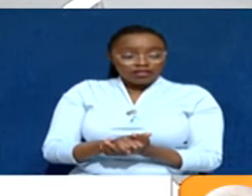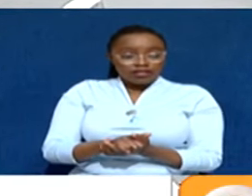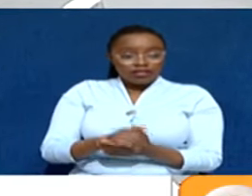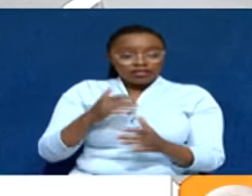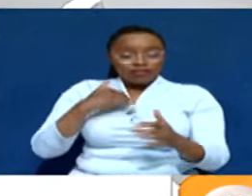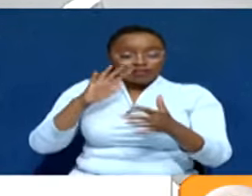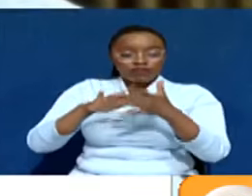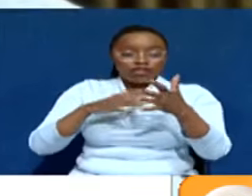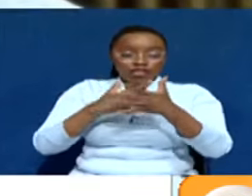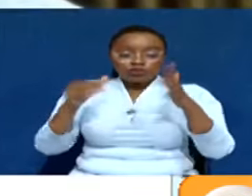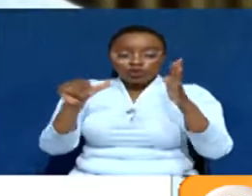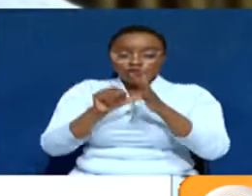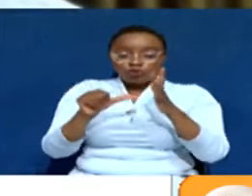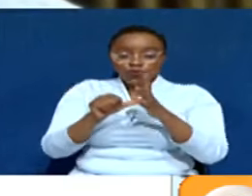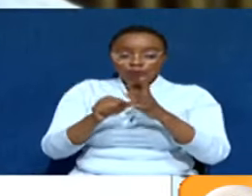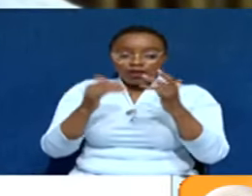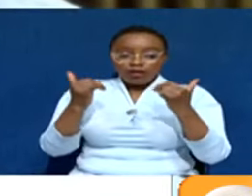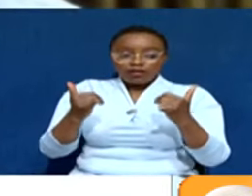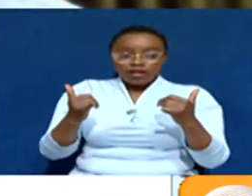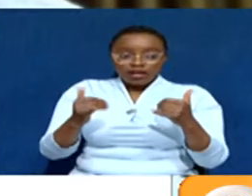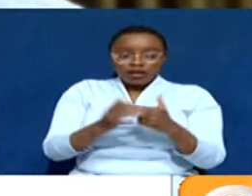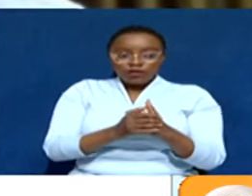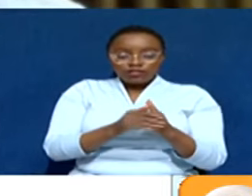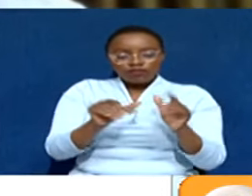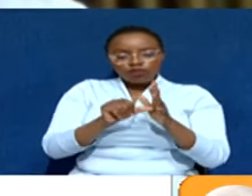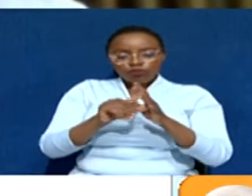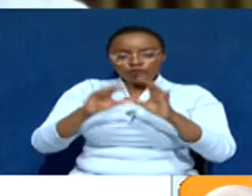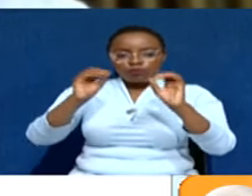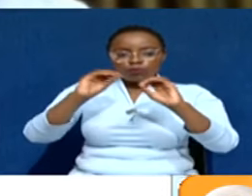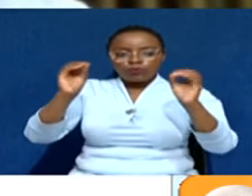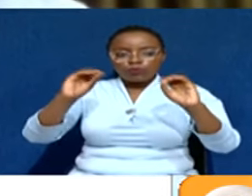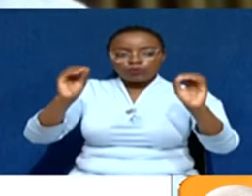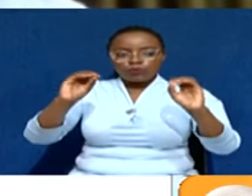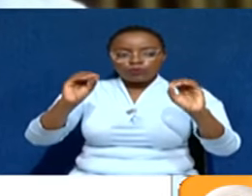There's a network problem where I am, Jeff. No problem, go ahead.